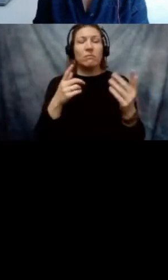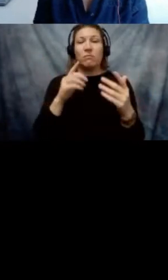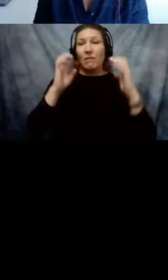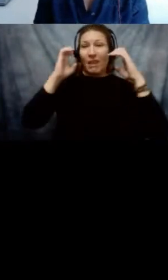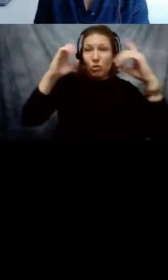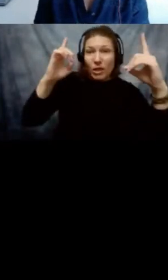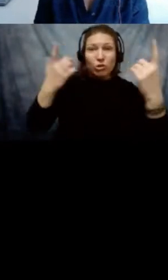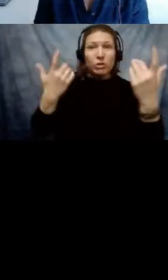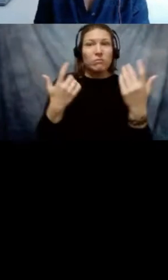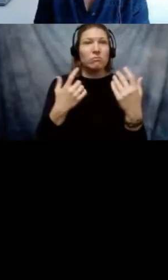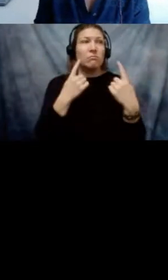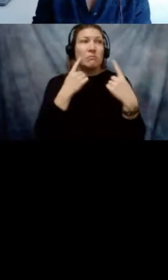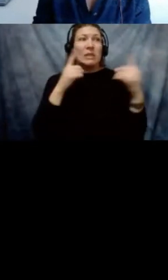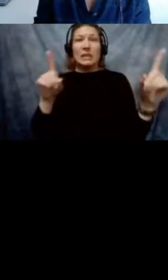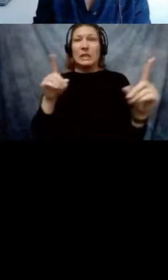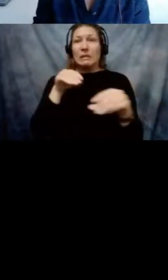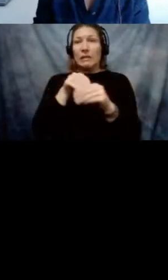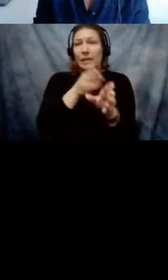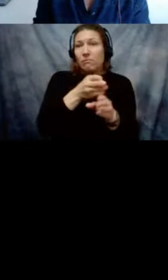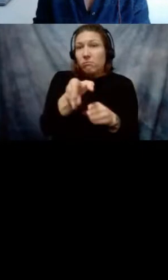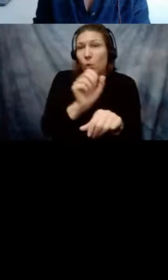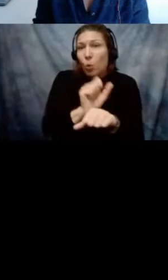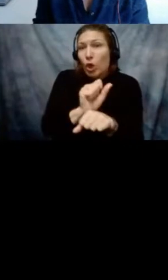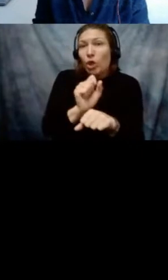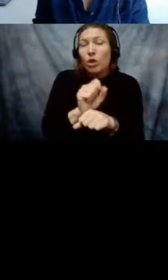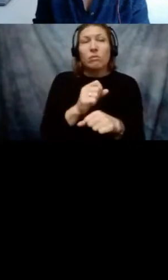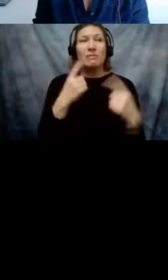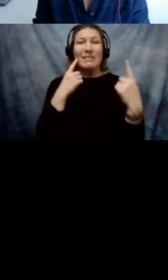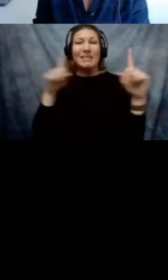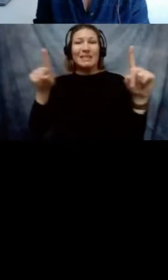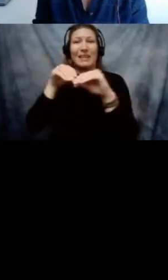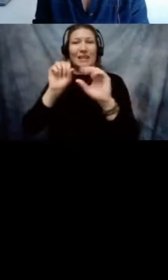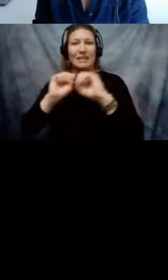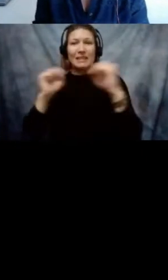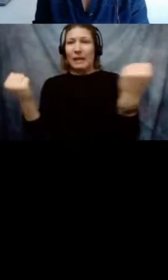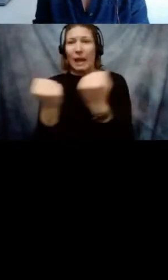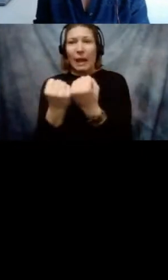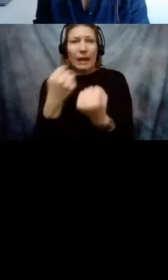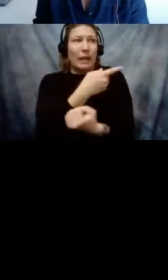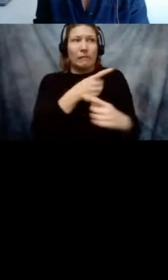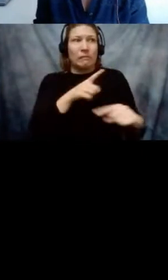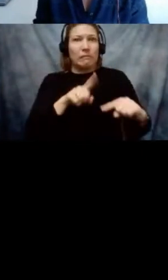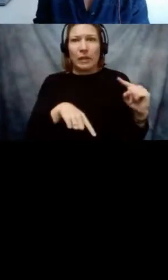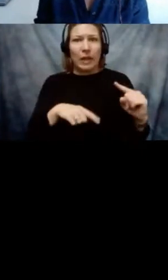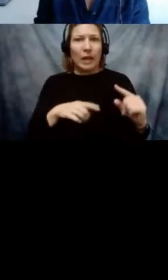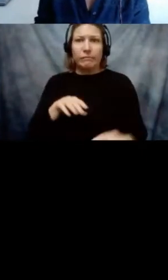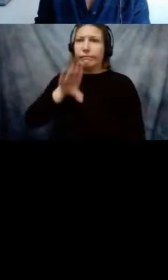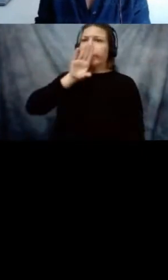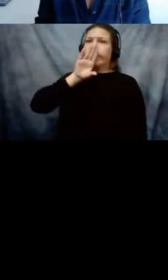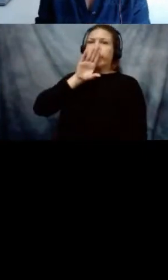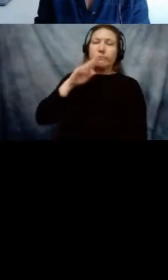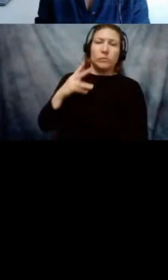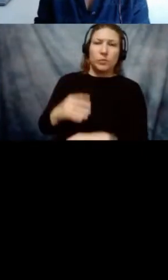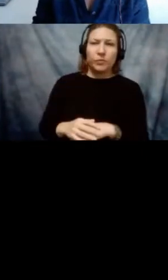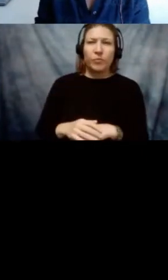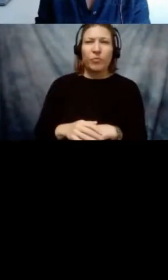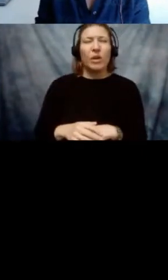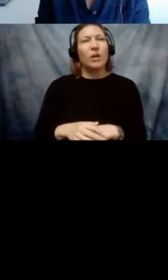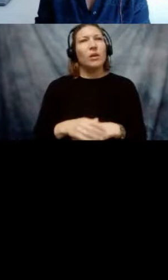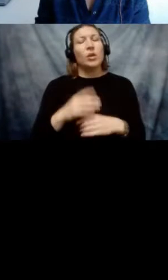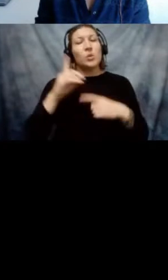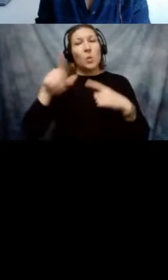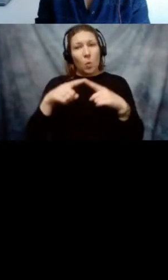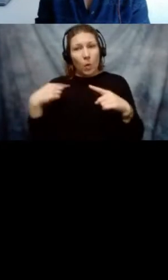ultimately even in society. So while I think that many people are aware of barriers that we can create when we're creating our learning,